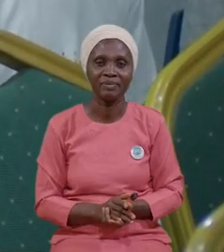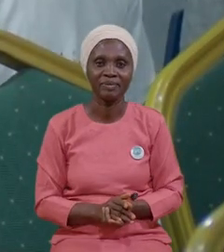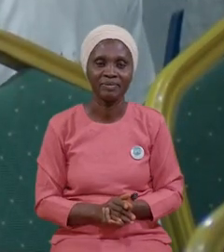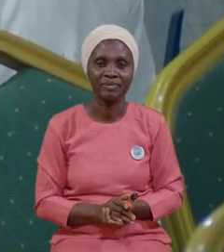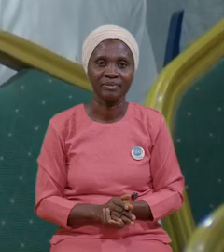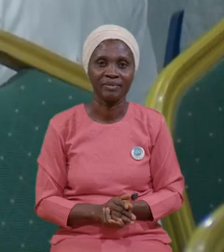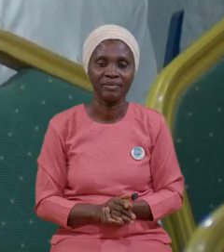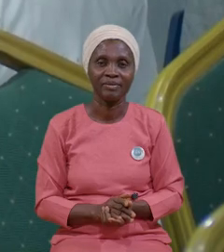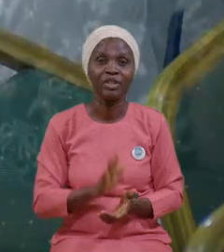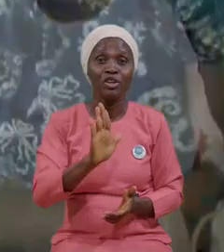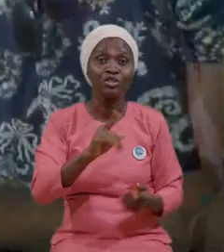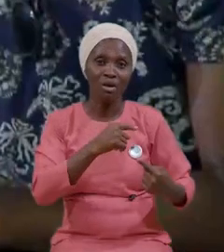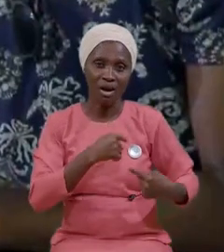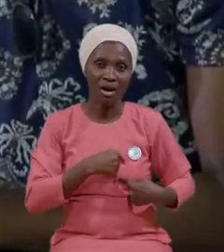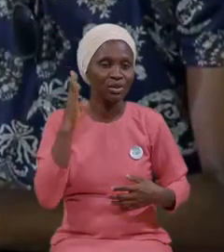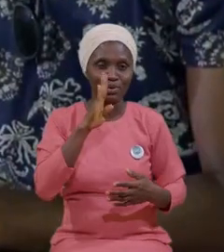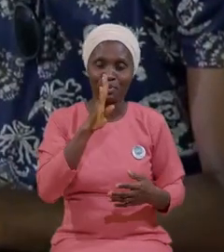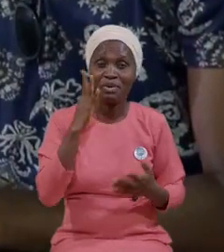Your heart will be beautiful.